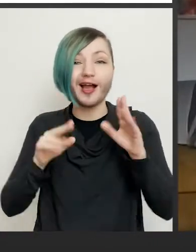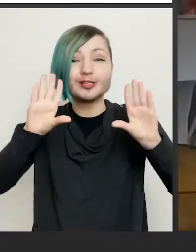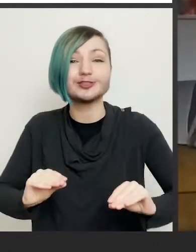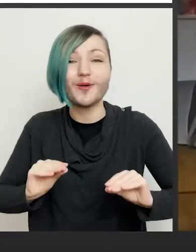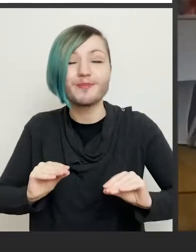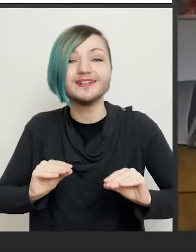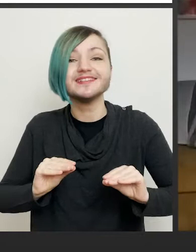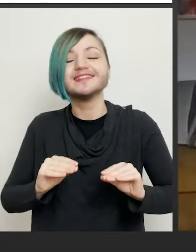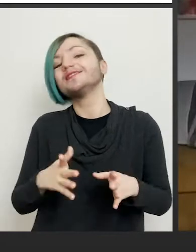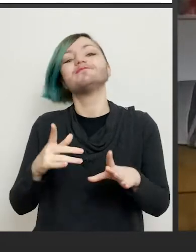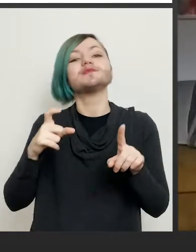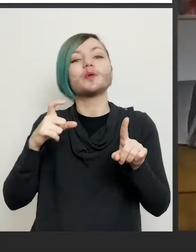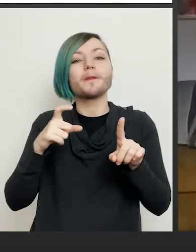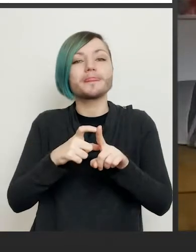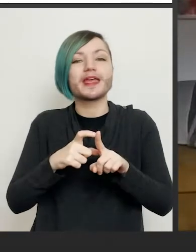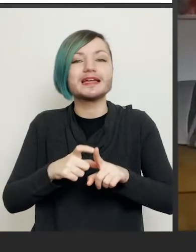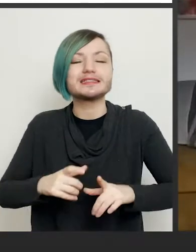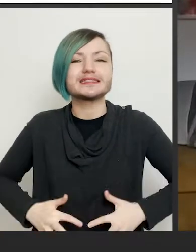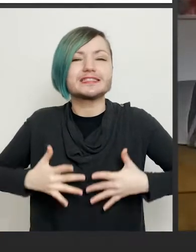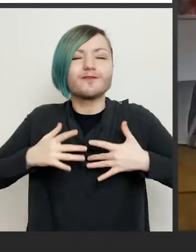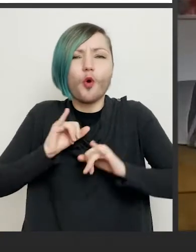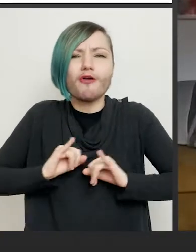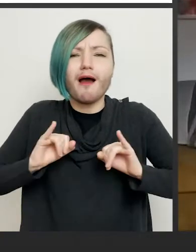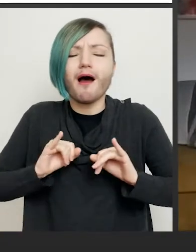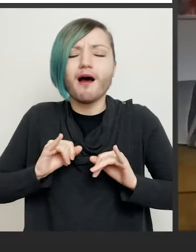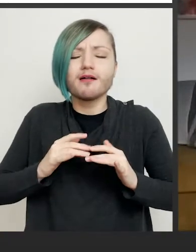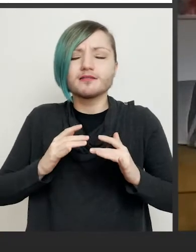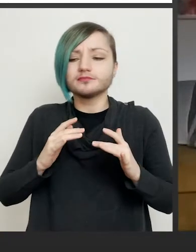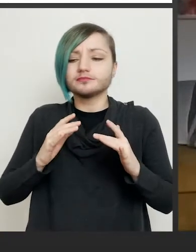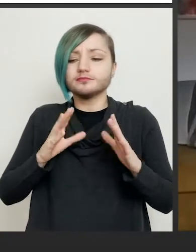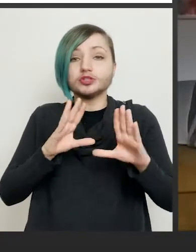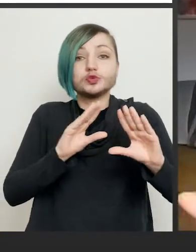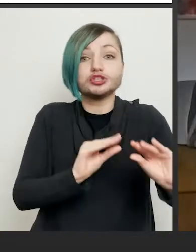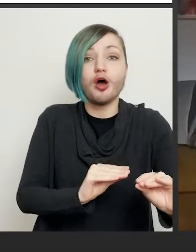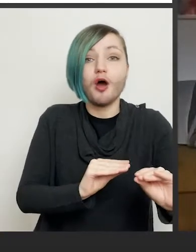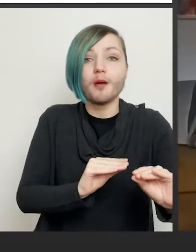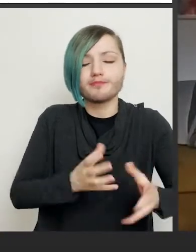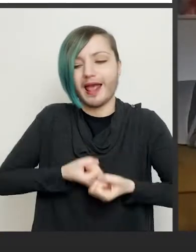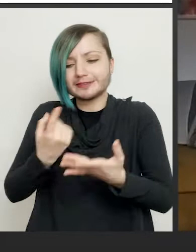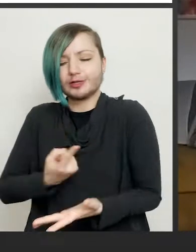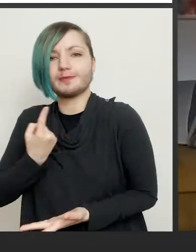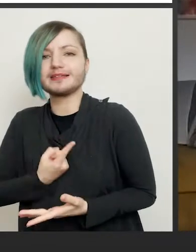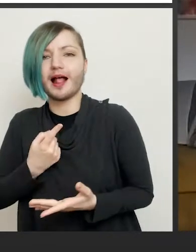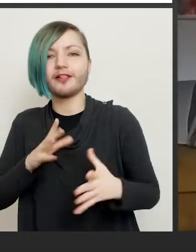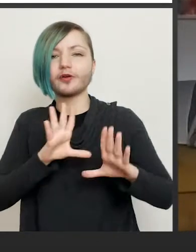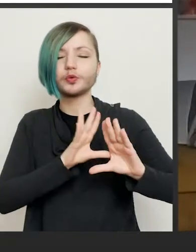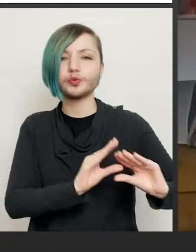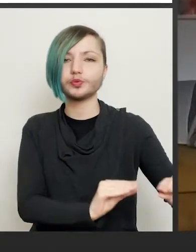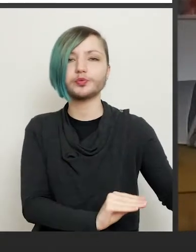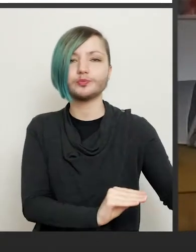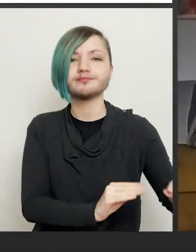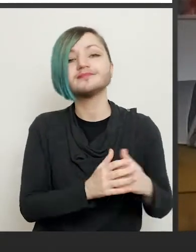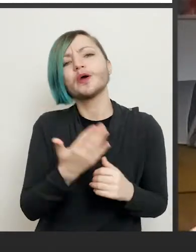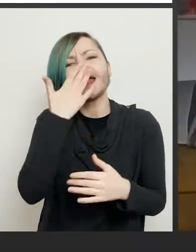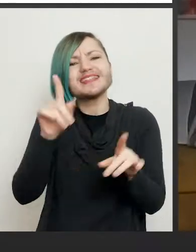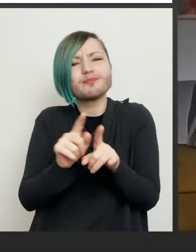really important to me, to be able to express myself in that way. And it seems like such a insignificant thing to